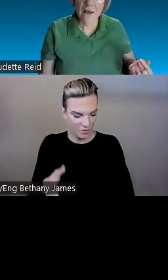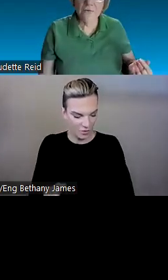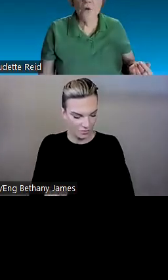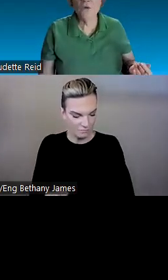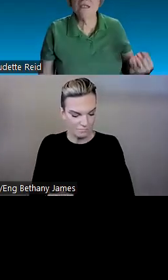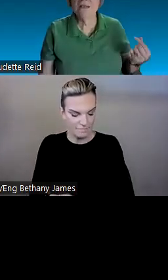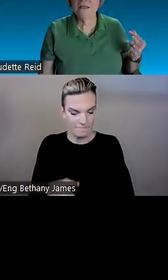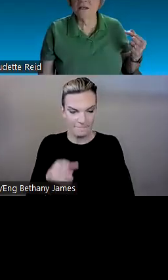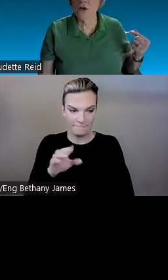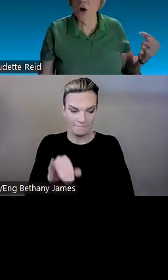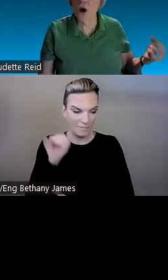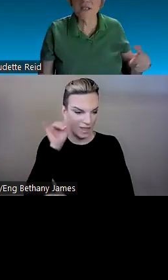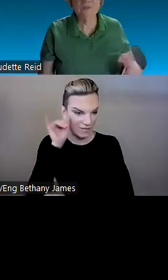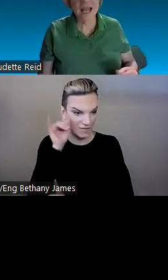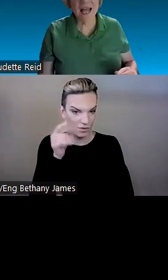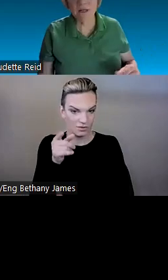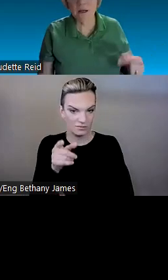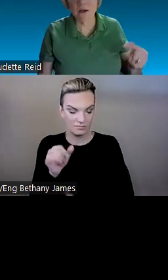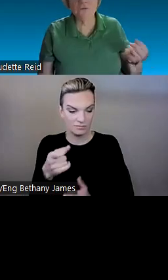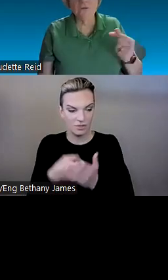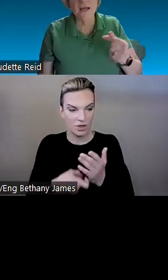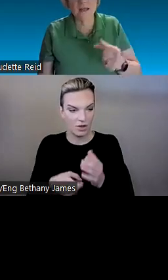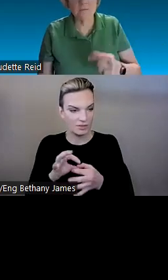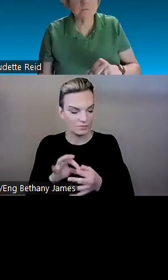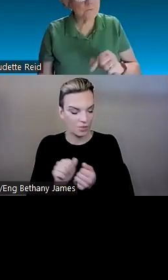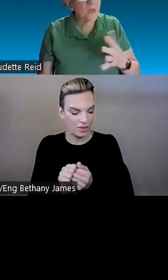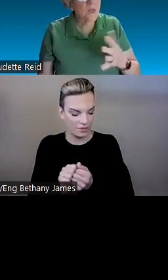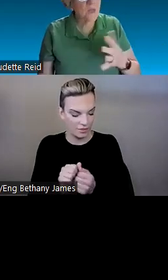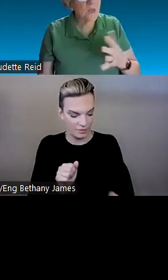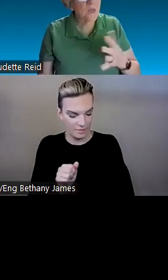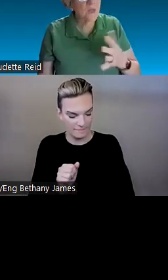For iPhones, the cost